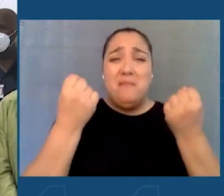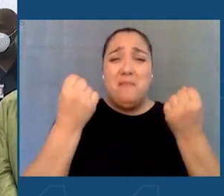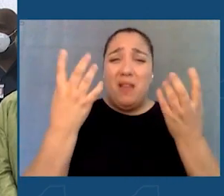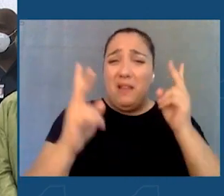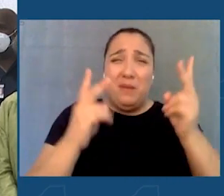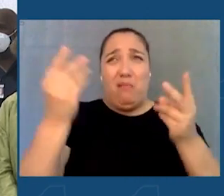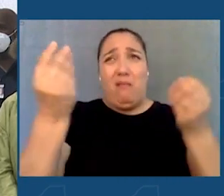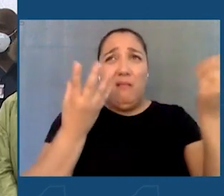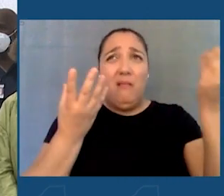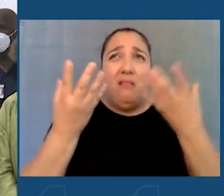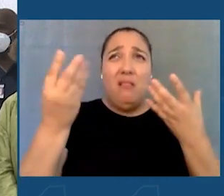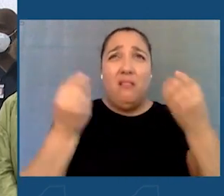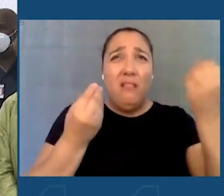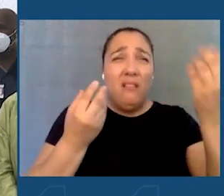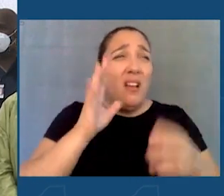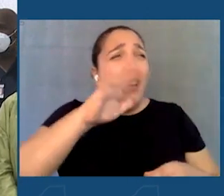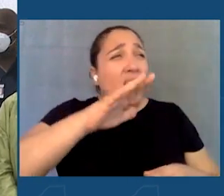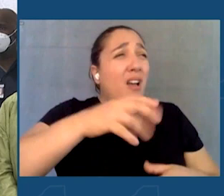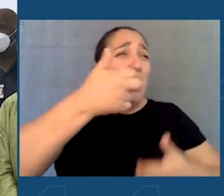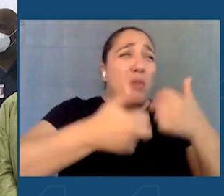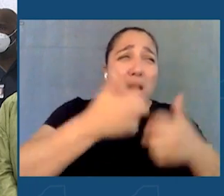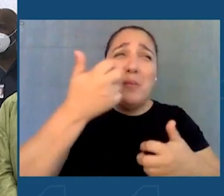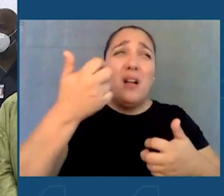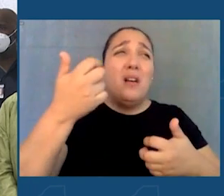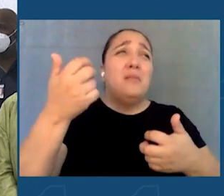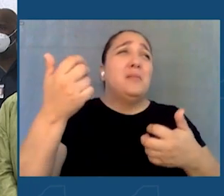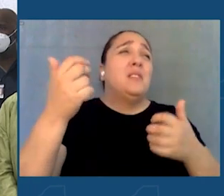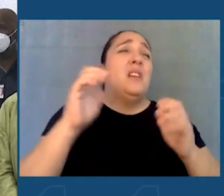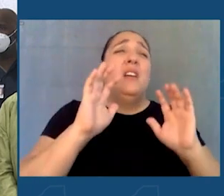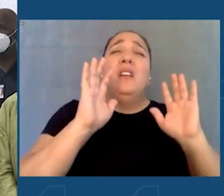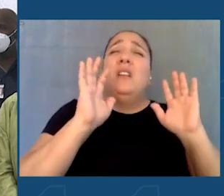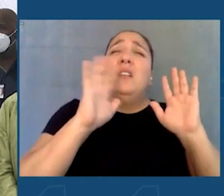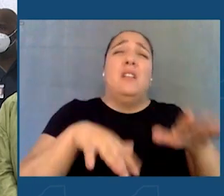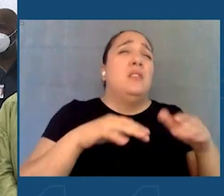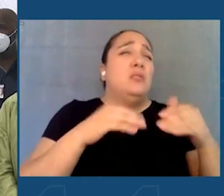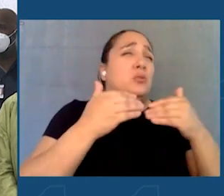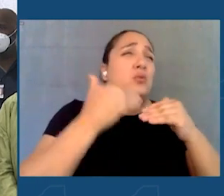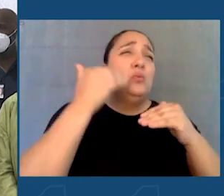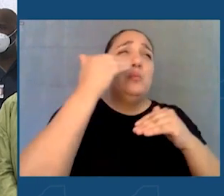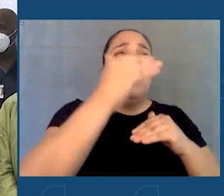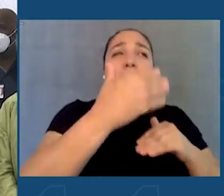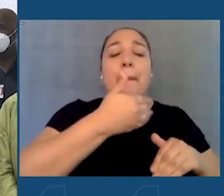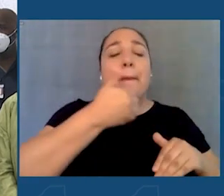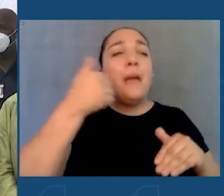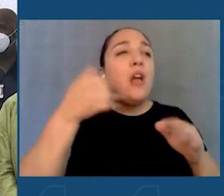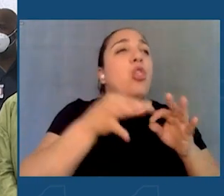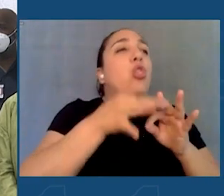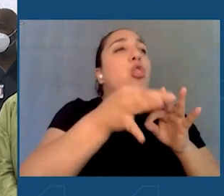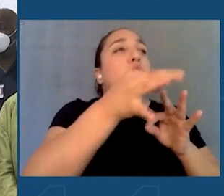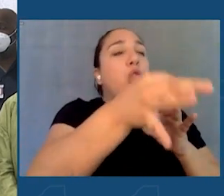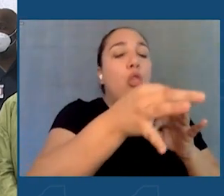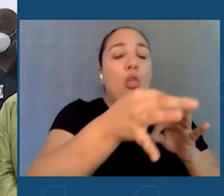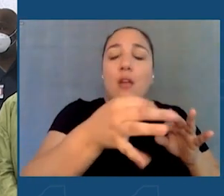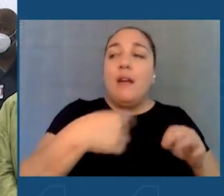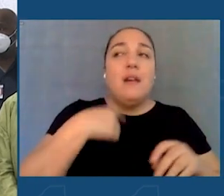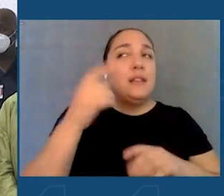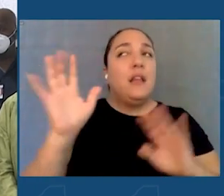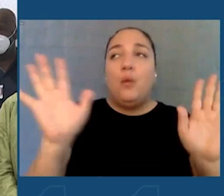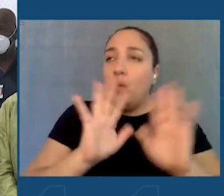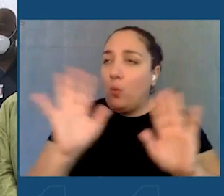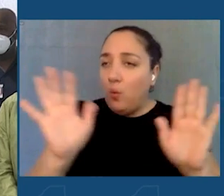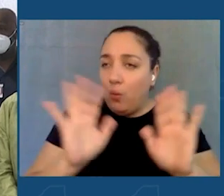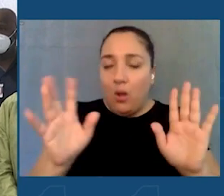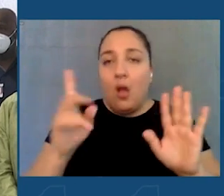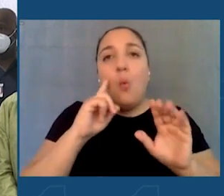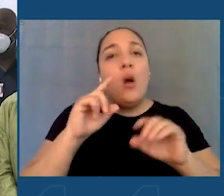delayed, kick the can down the road another couple of years, and I said no. We're sticking with 2022. That was the first time in any review